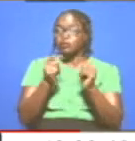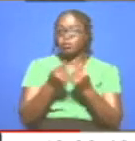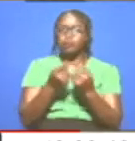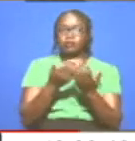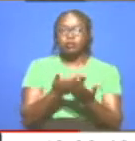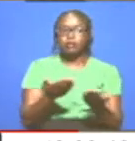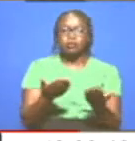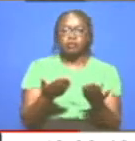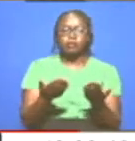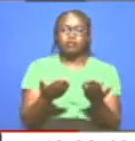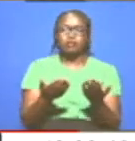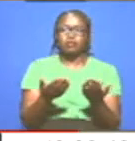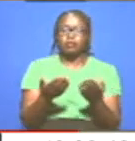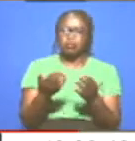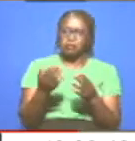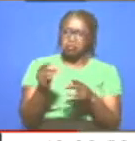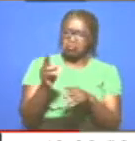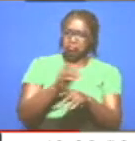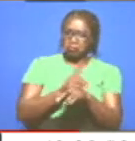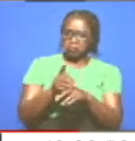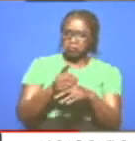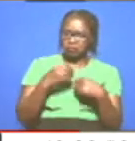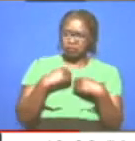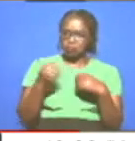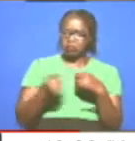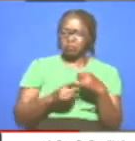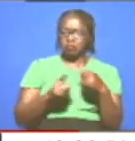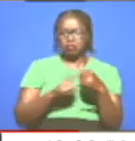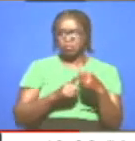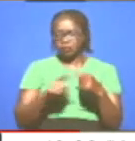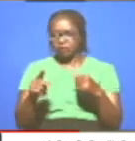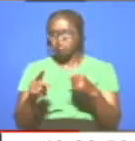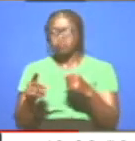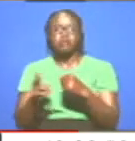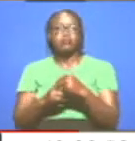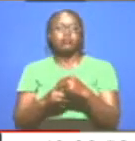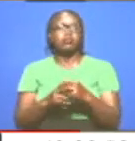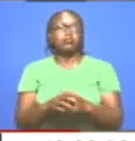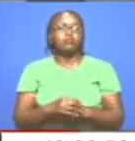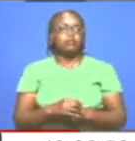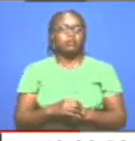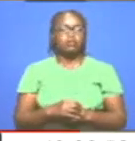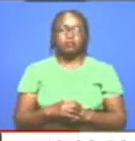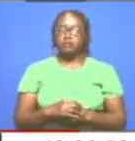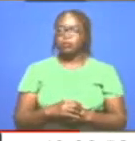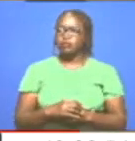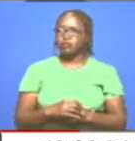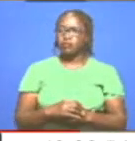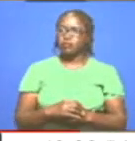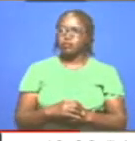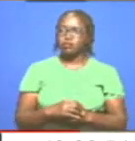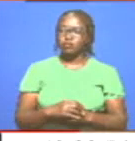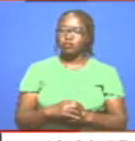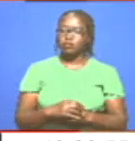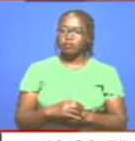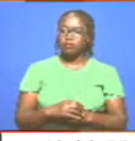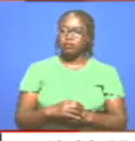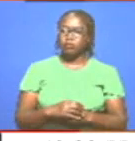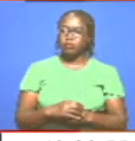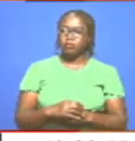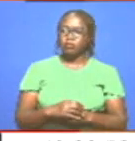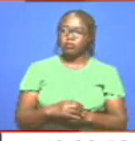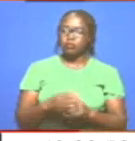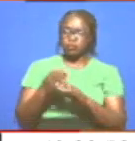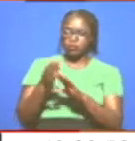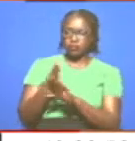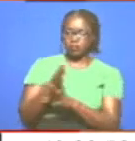coming around June and July. You can continue from there. Yeah. For that, as I said, you know, before